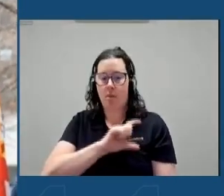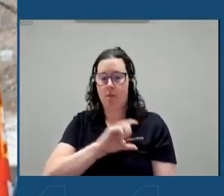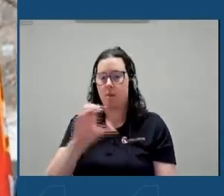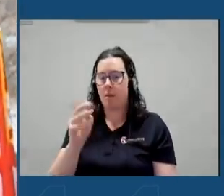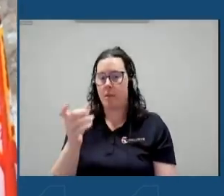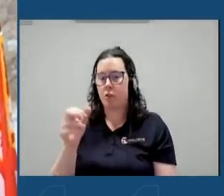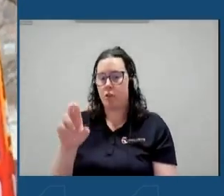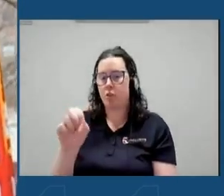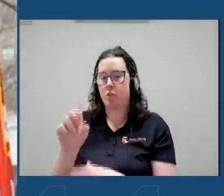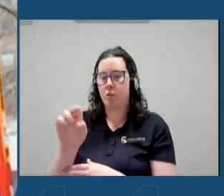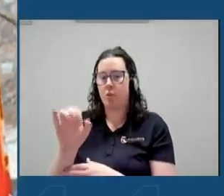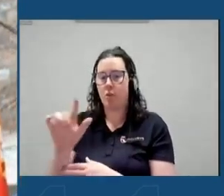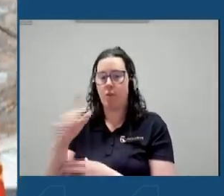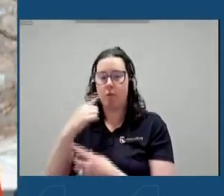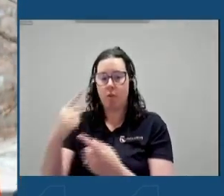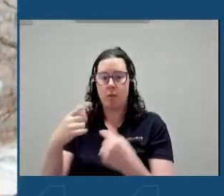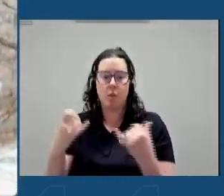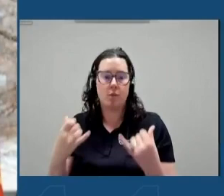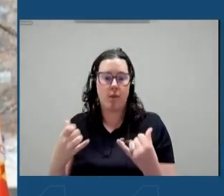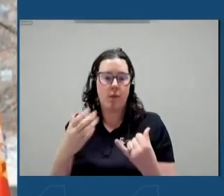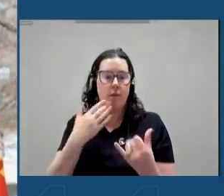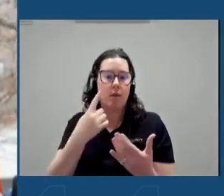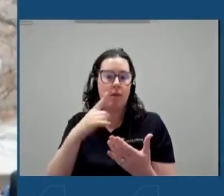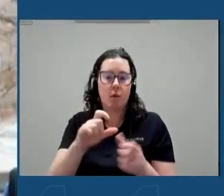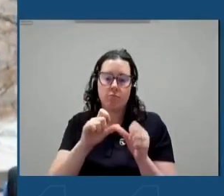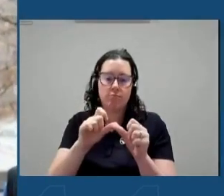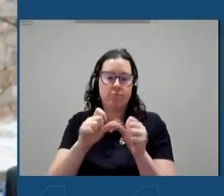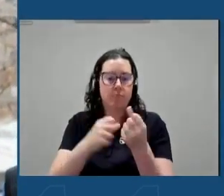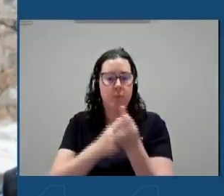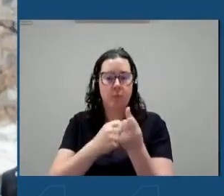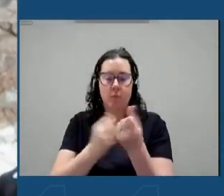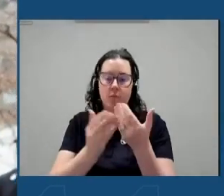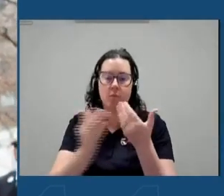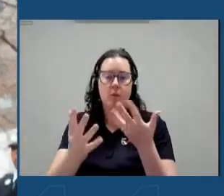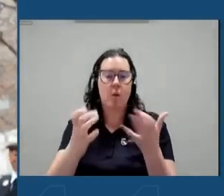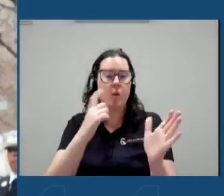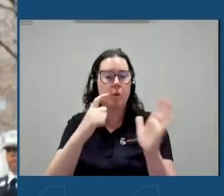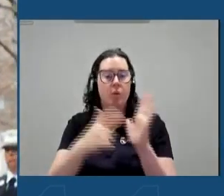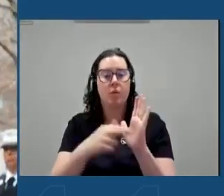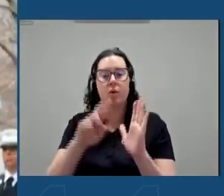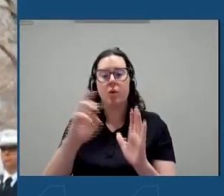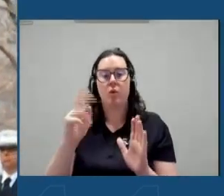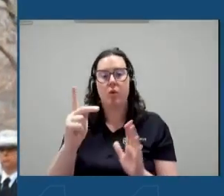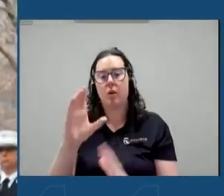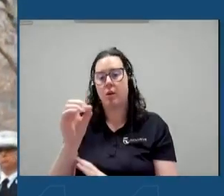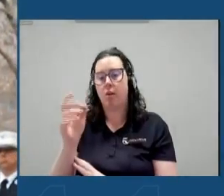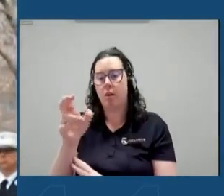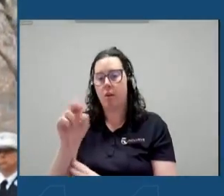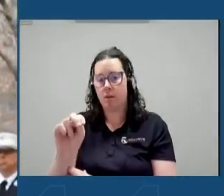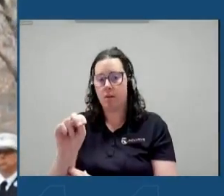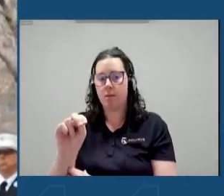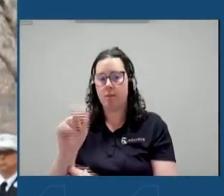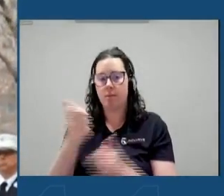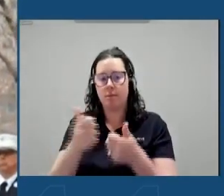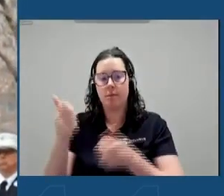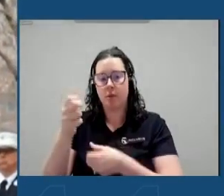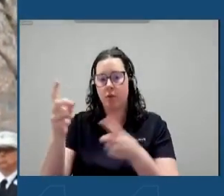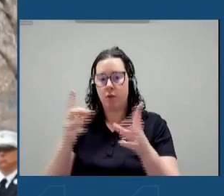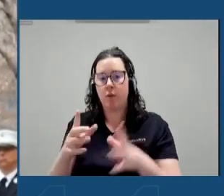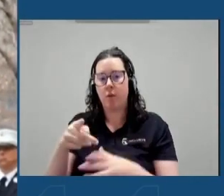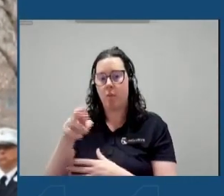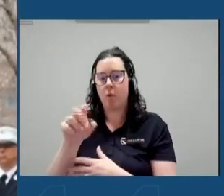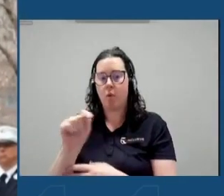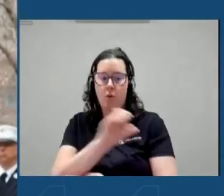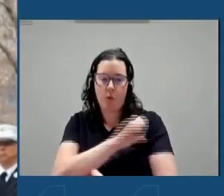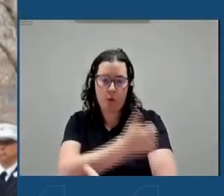you for your ongoing support. I'd also like to recognize Rick Cotton, the Executive Director of the Port Authority of New York